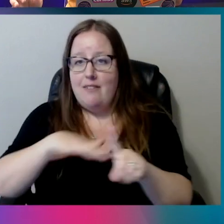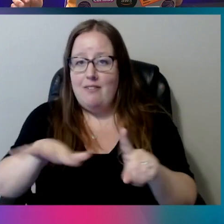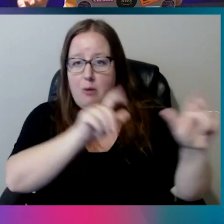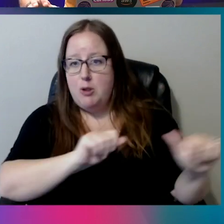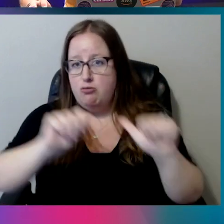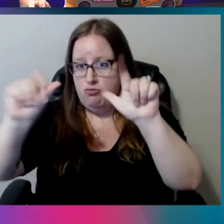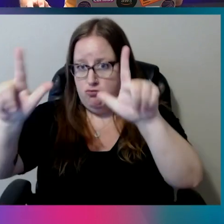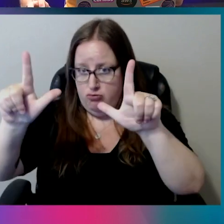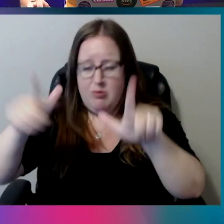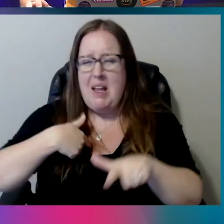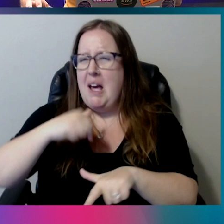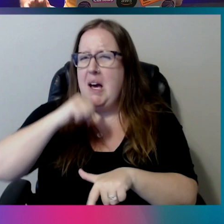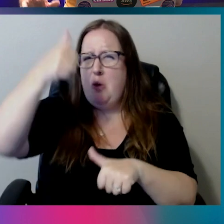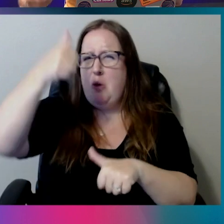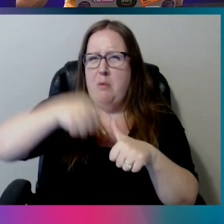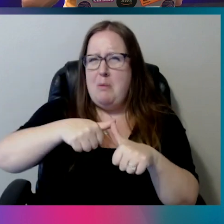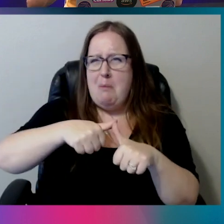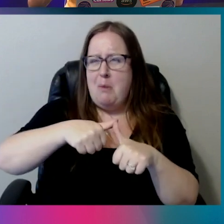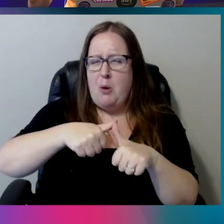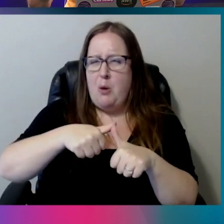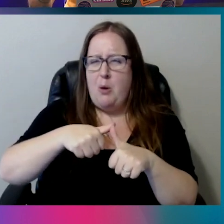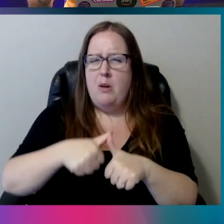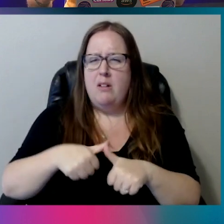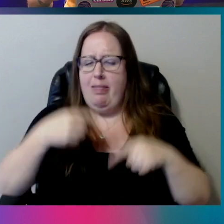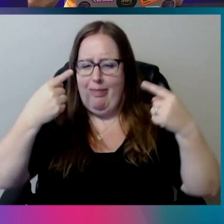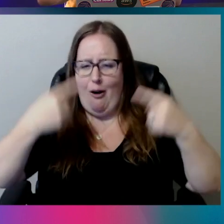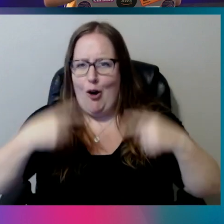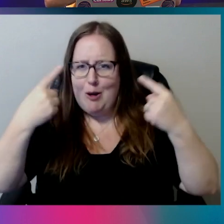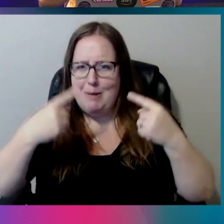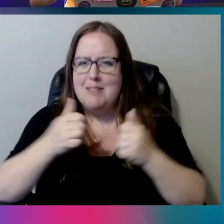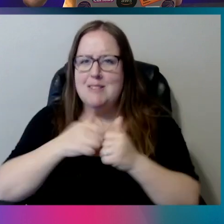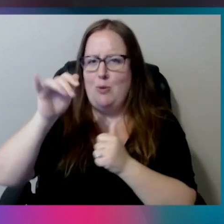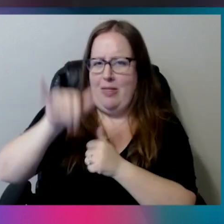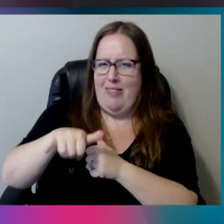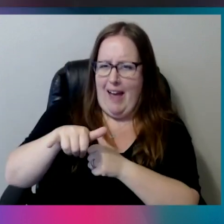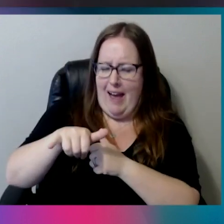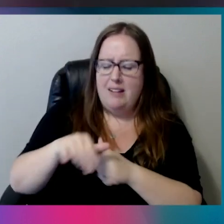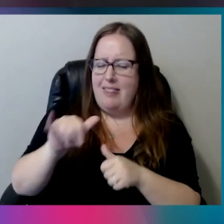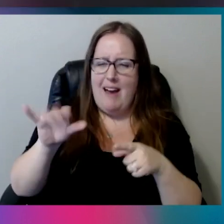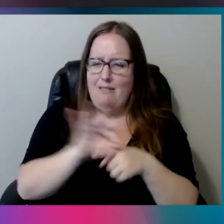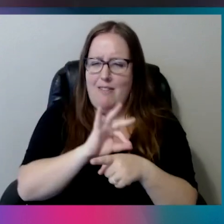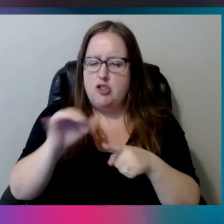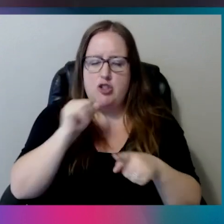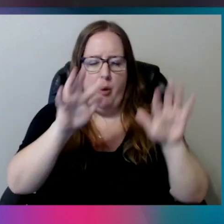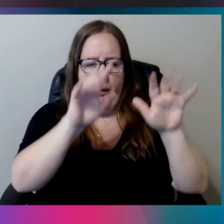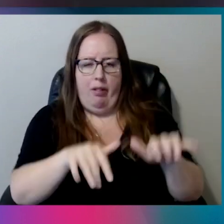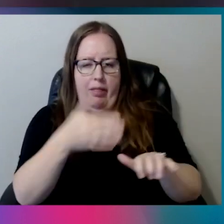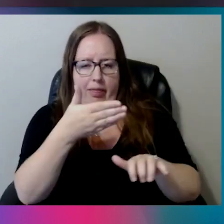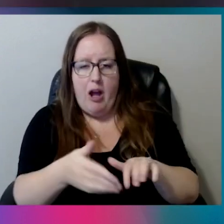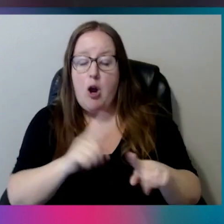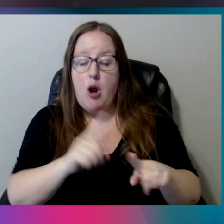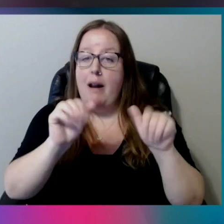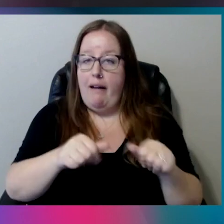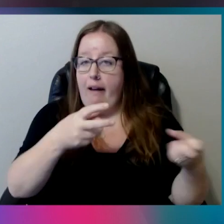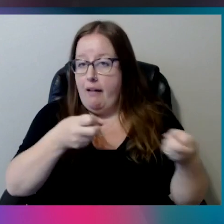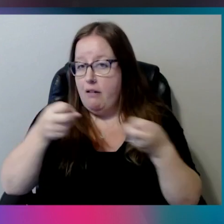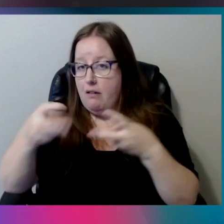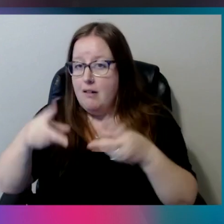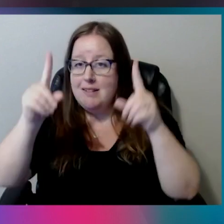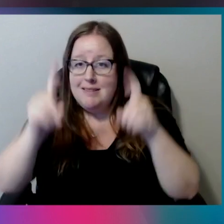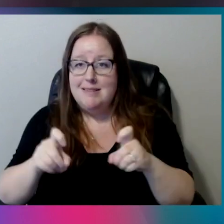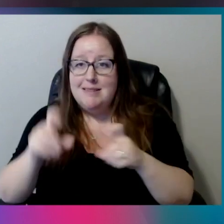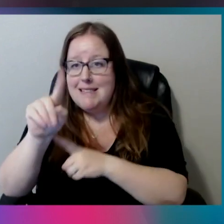don't remember the arguments to this particular Lambda function, so I'm not going to enter them here. But I could actually put in test data, trigger an